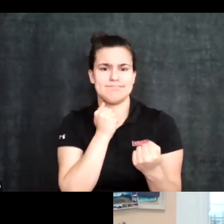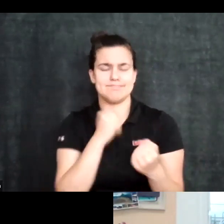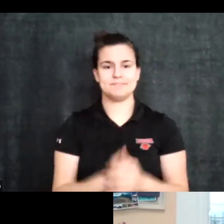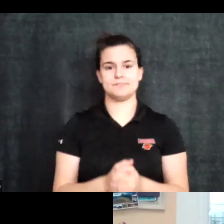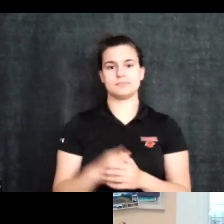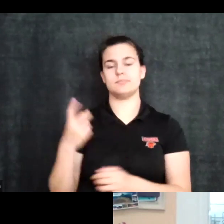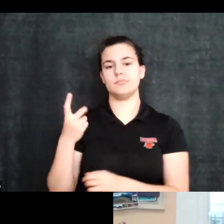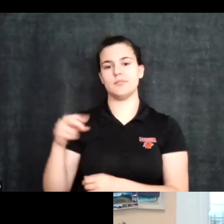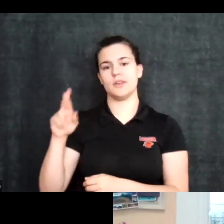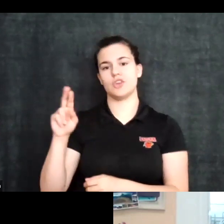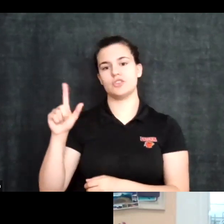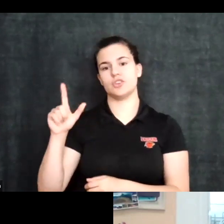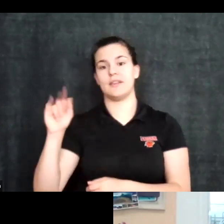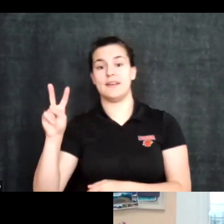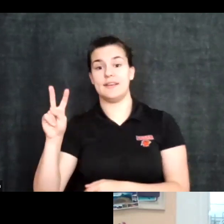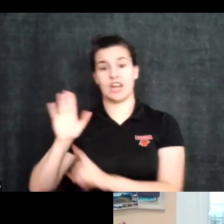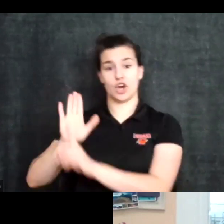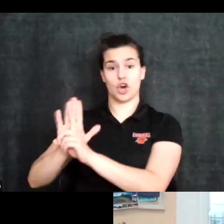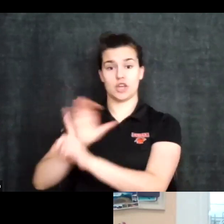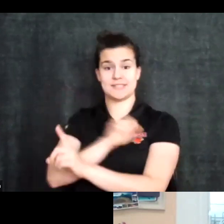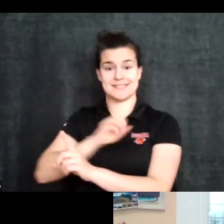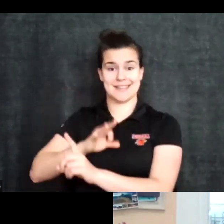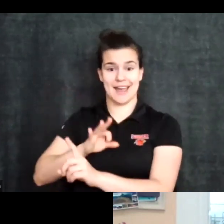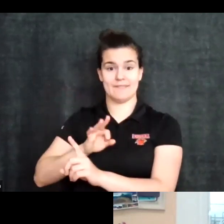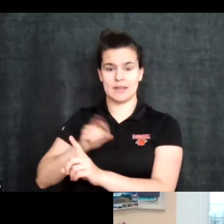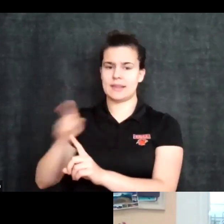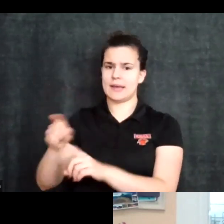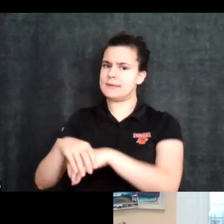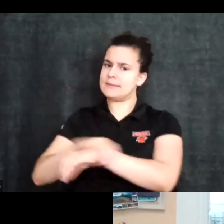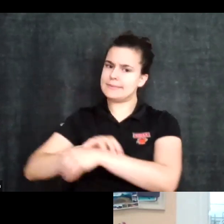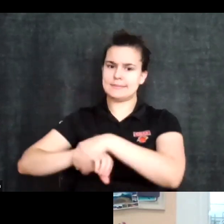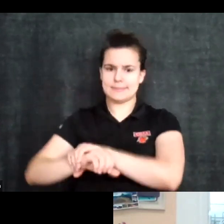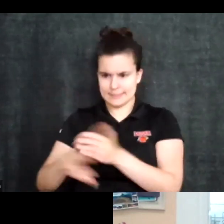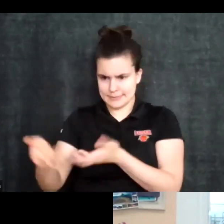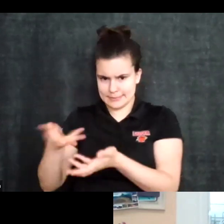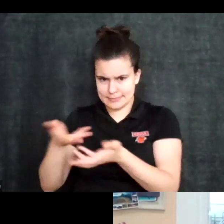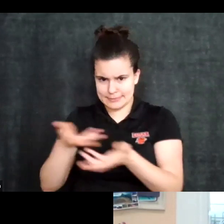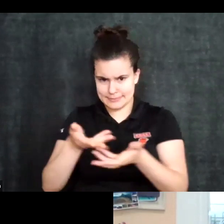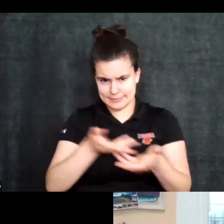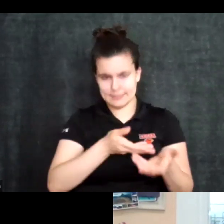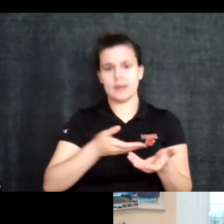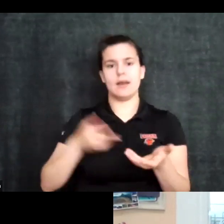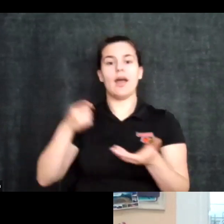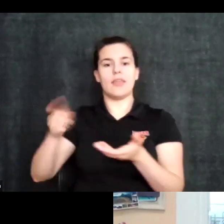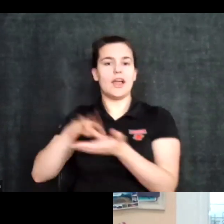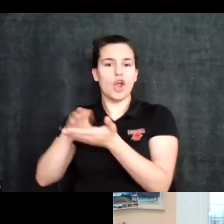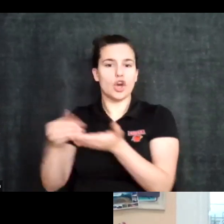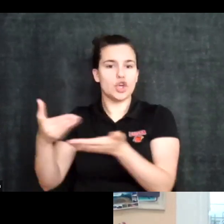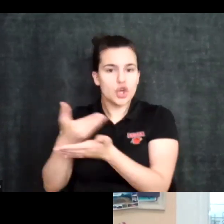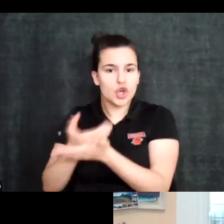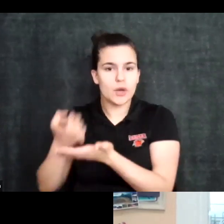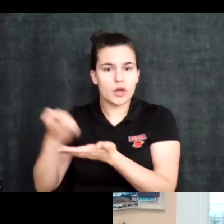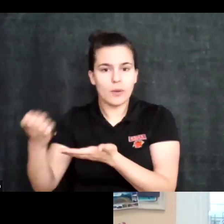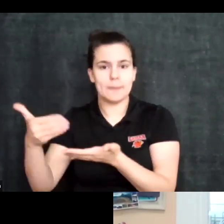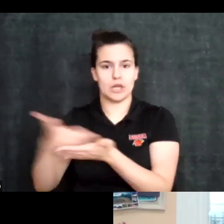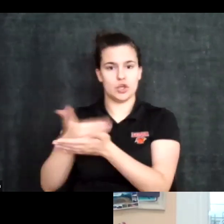Dr. Liv and her staff are always striving to keep up to date with equipment and knowledge to handle and teach to